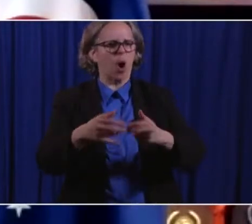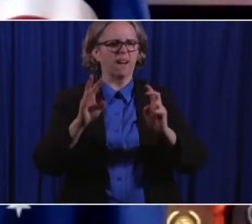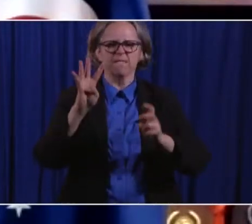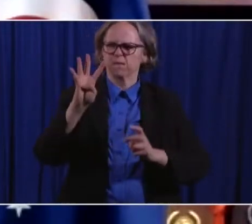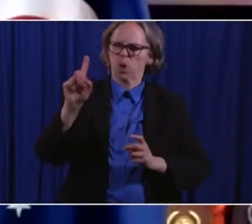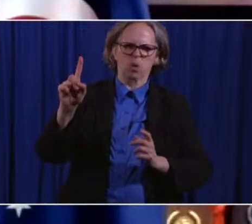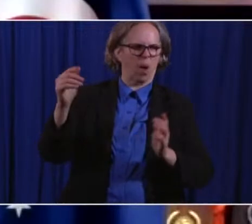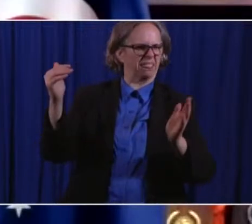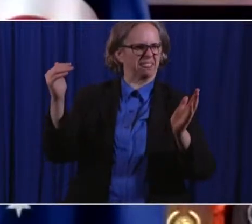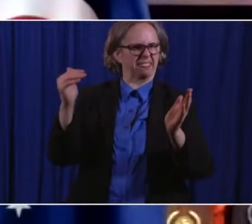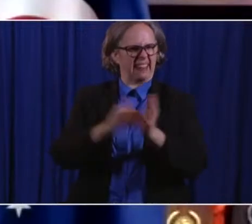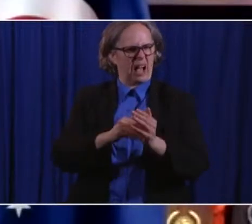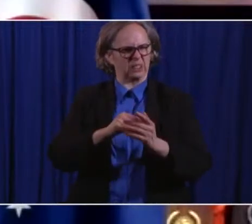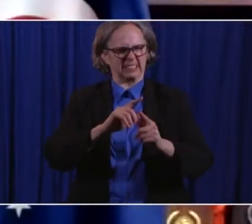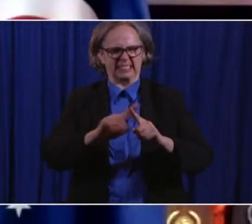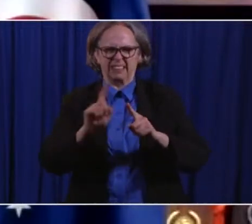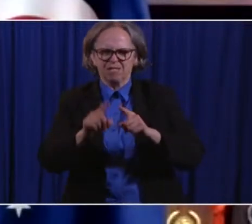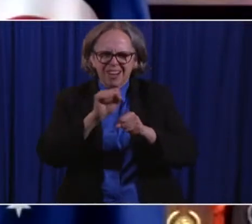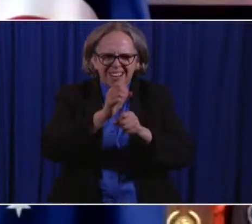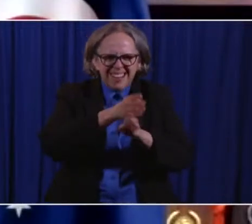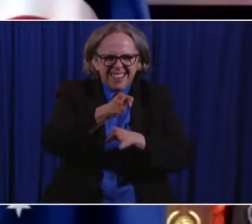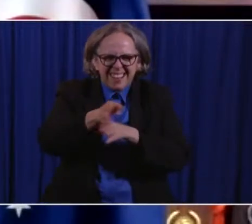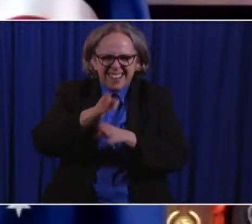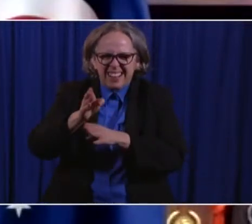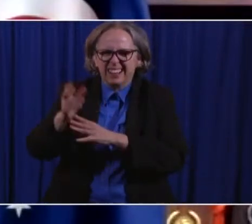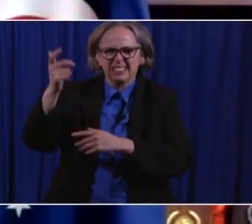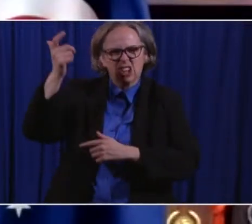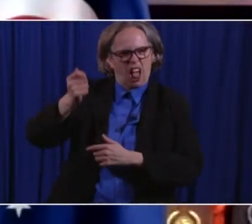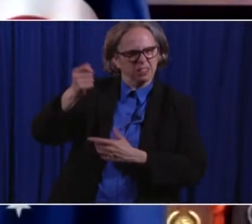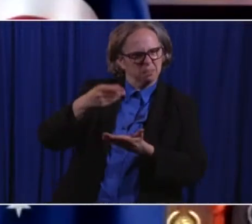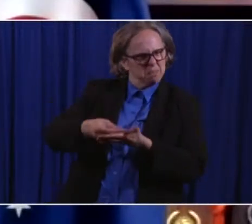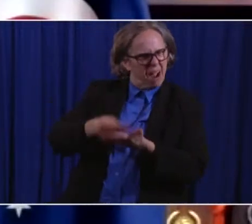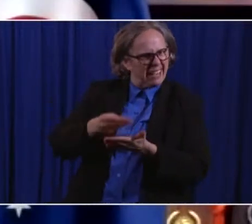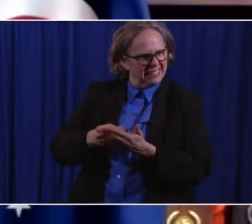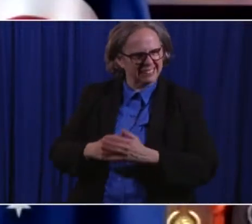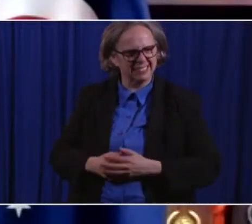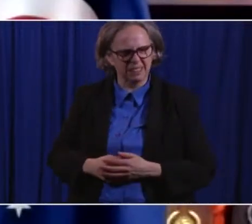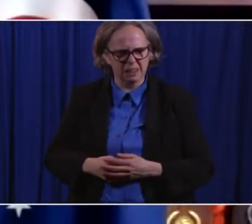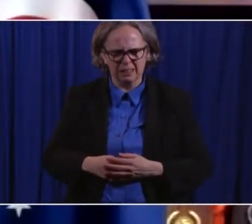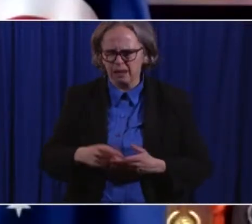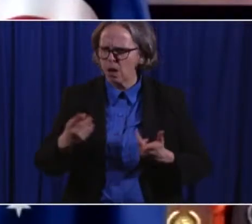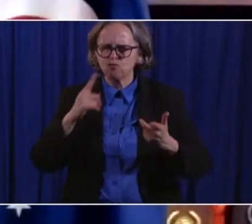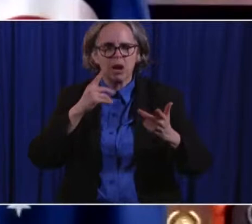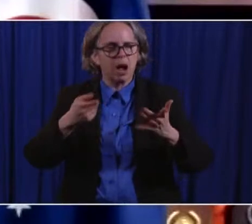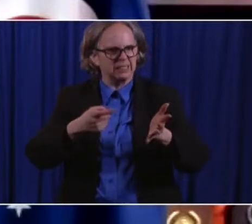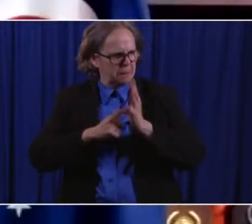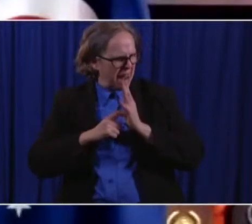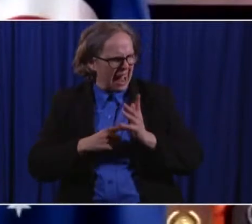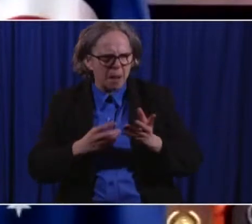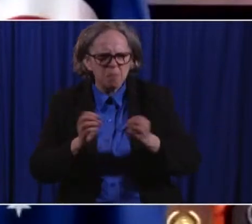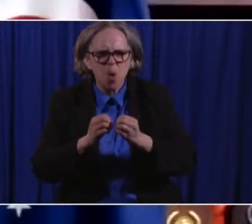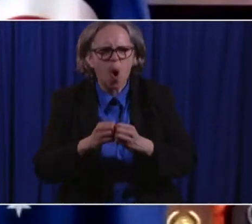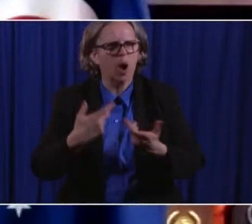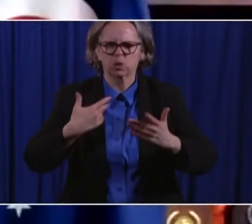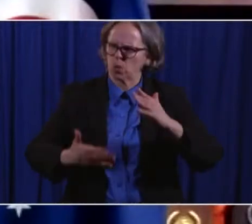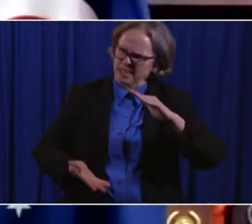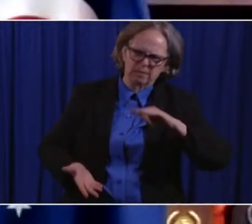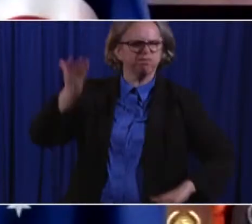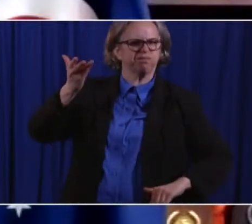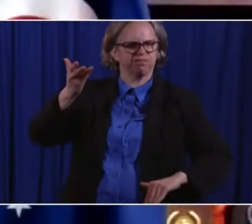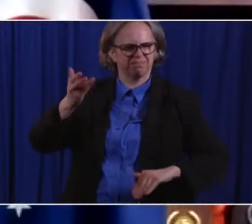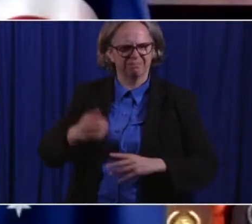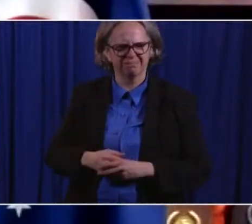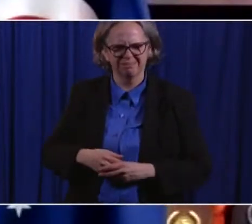as a state. It's still way below where the demand is. So we encourage people to find out more about the Choose Ohio